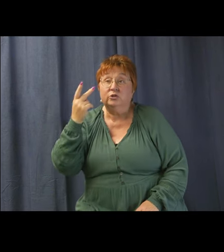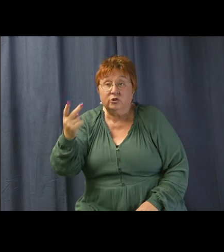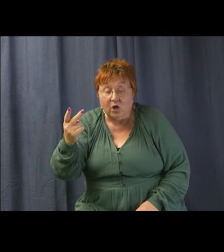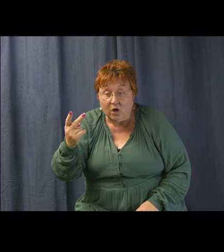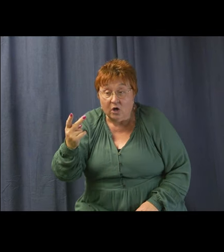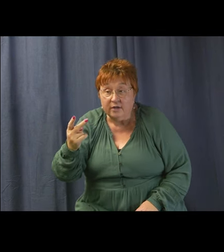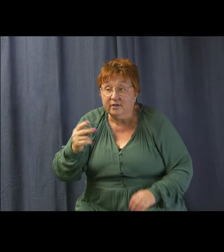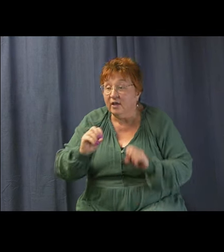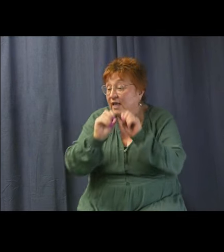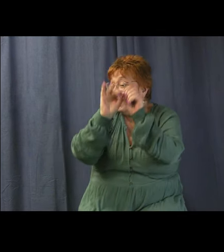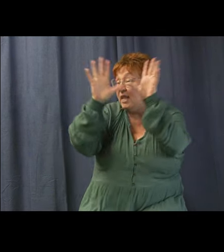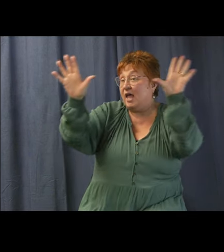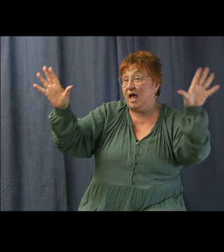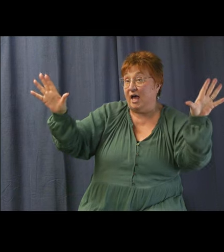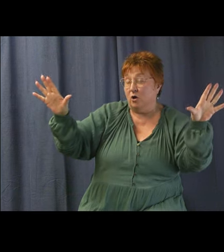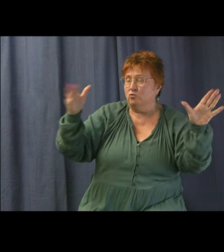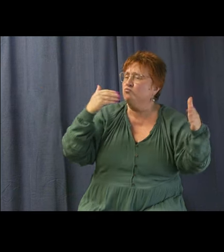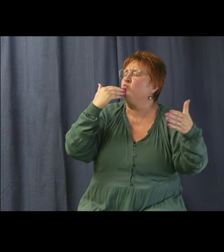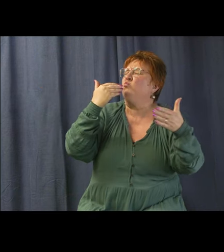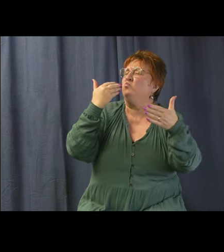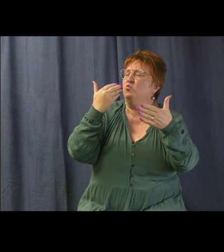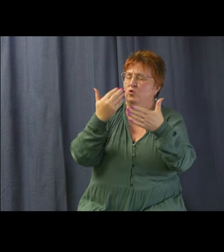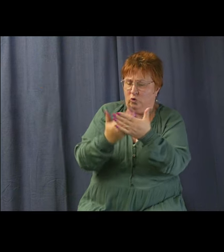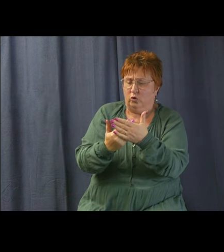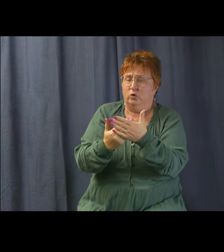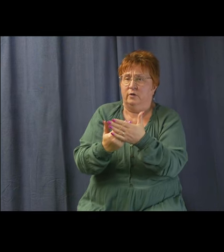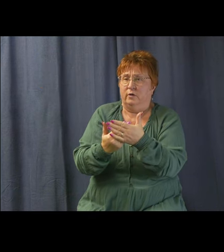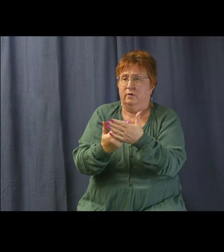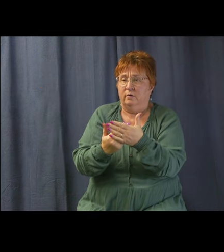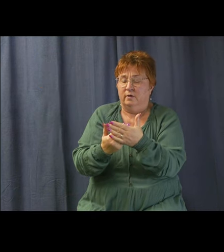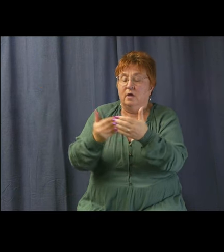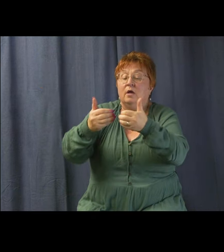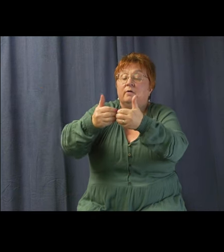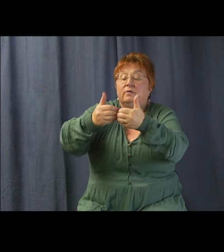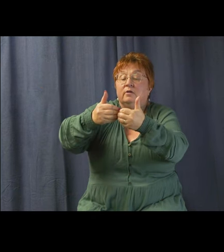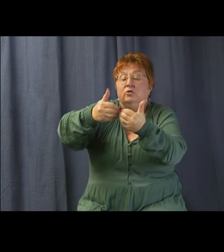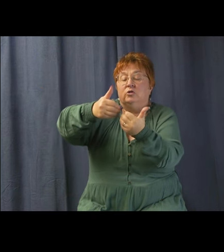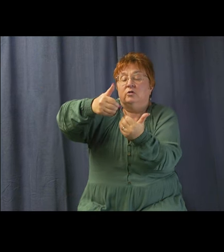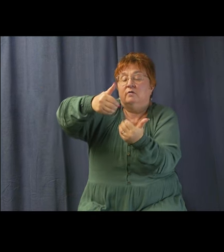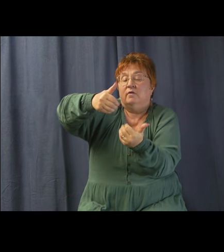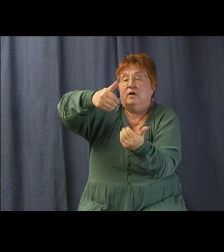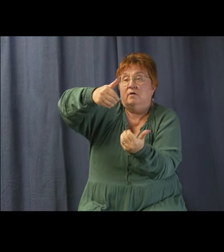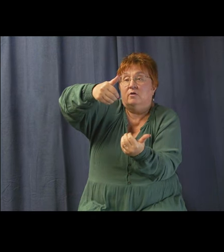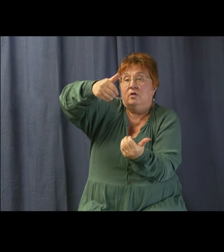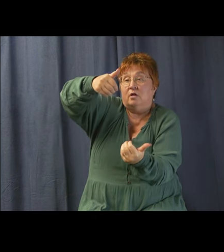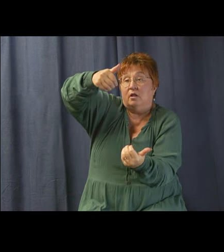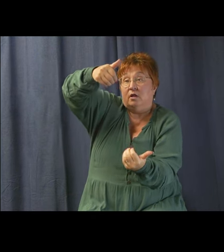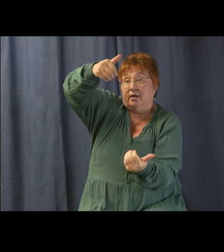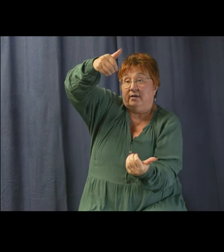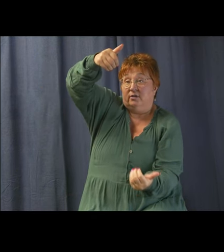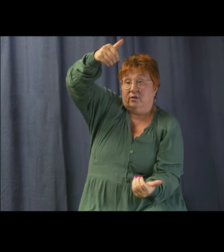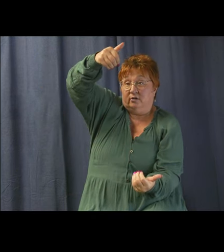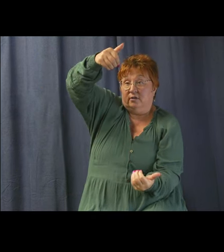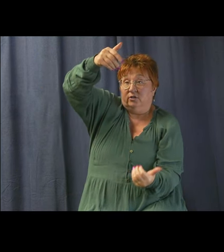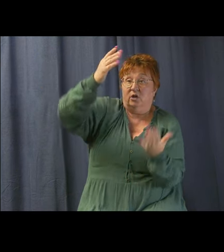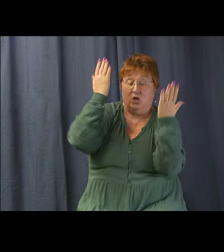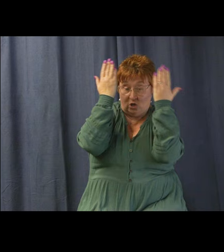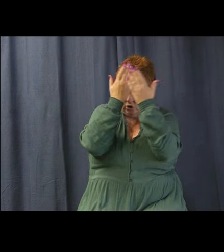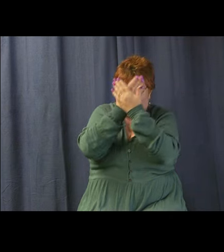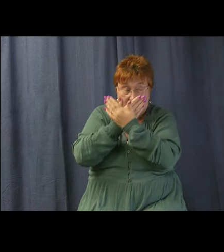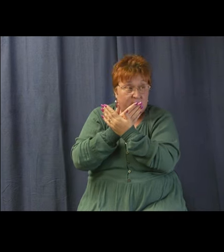The light, and saw that it was good. And then what does he do? He divides the light from the